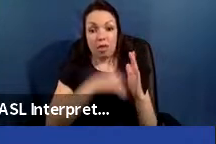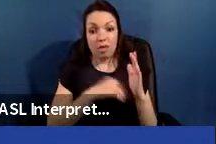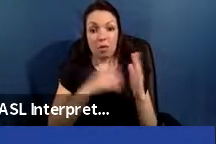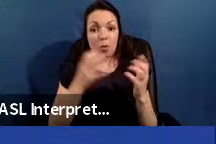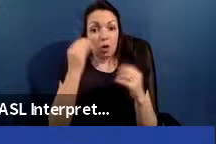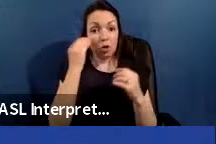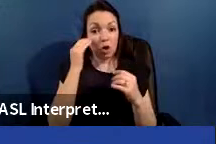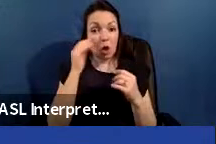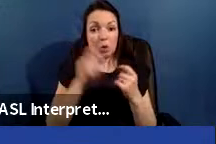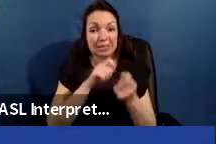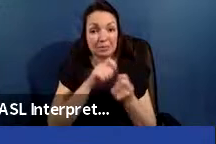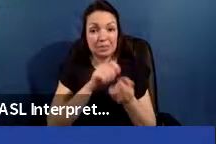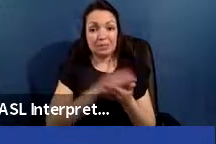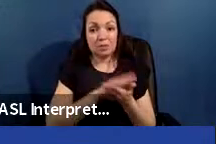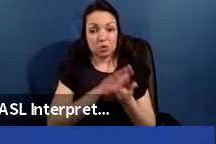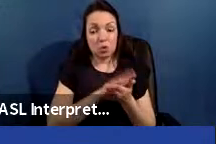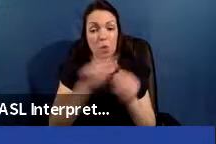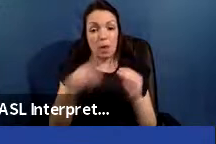there's specific questions about.